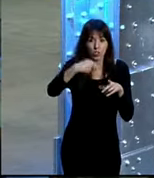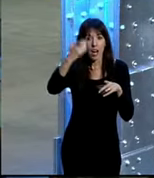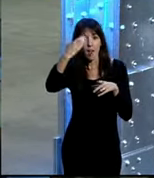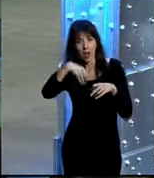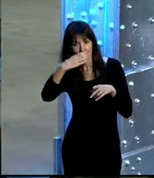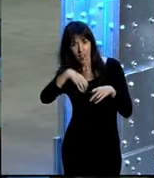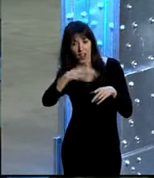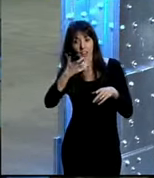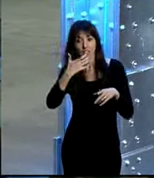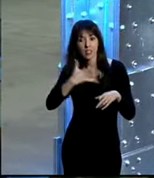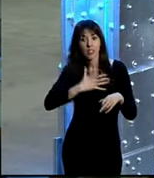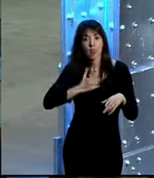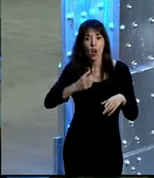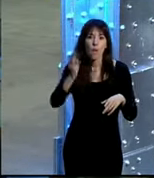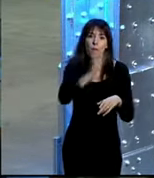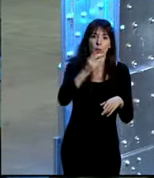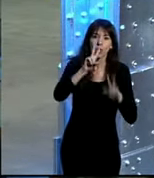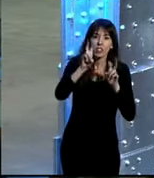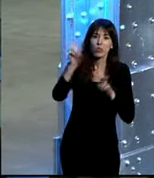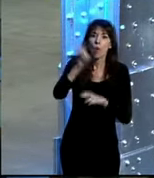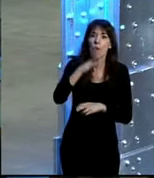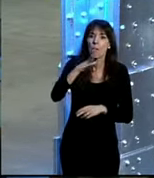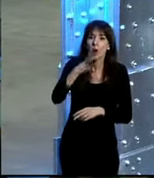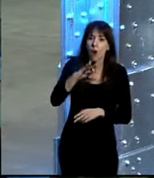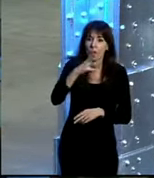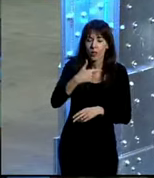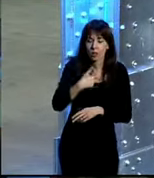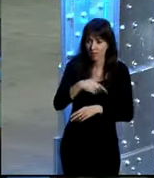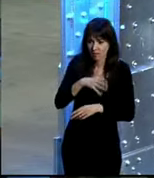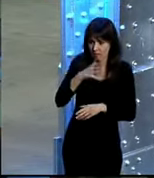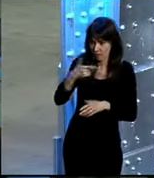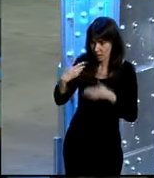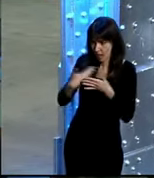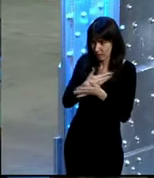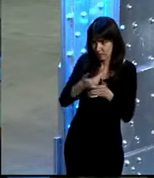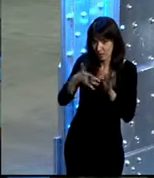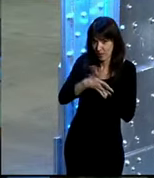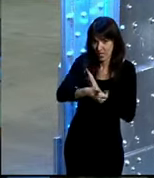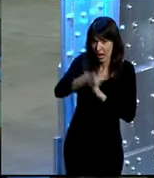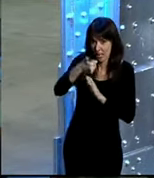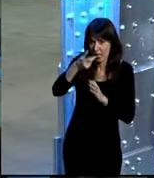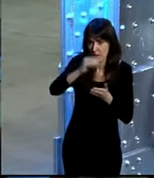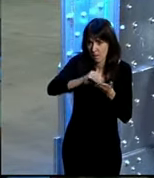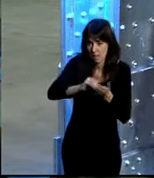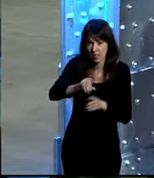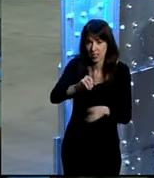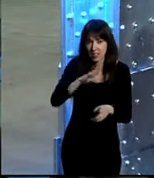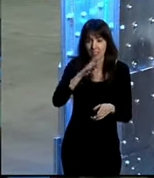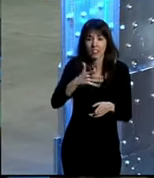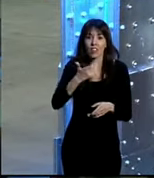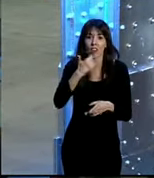called Bicycle, Spoon, Apple. So if anyone dares, please ask him where does the title come